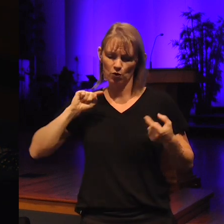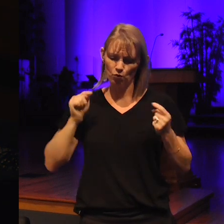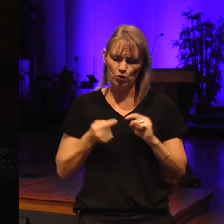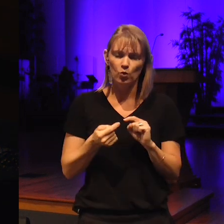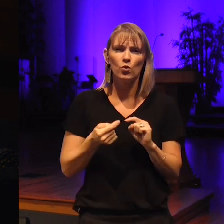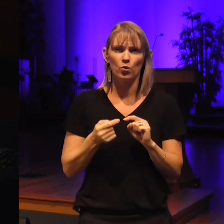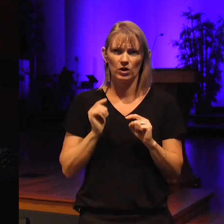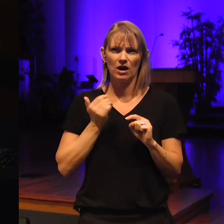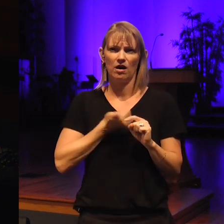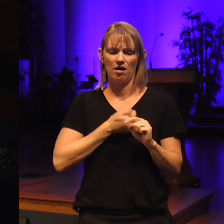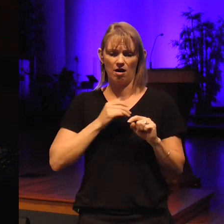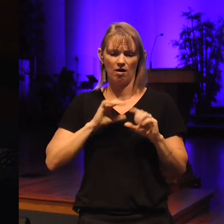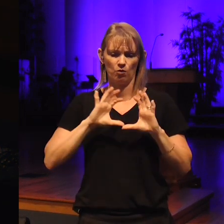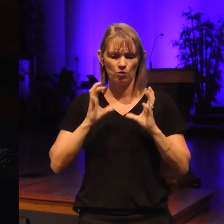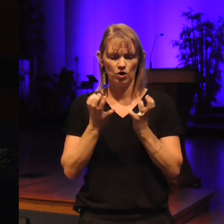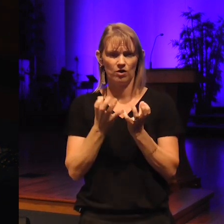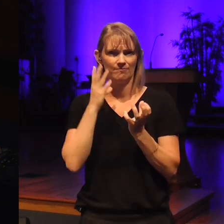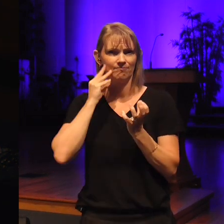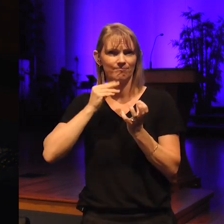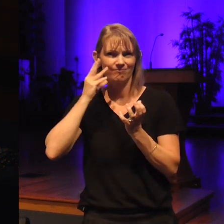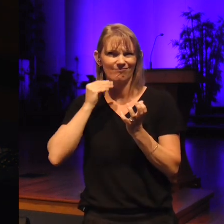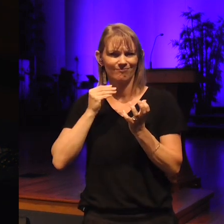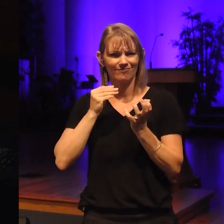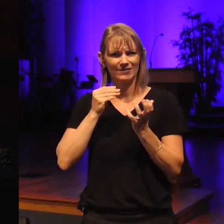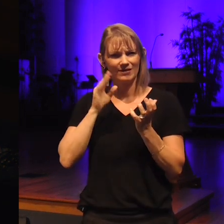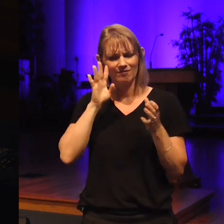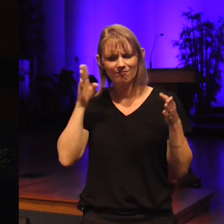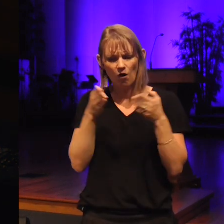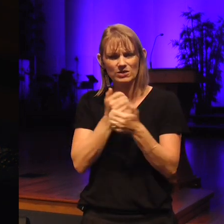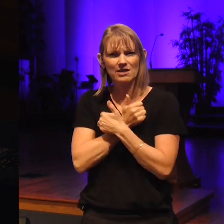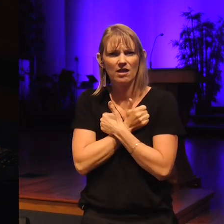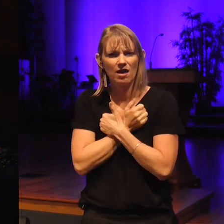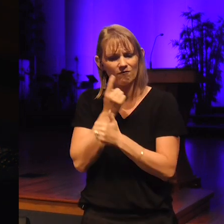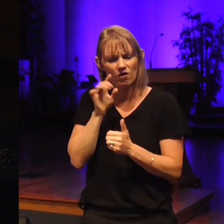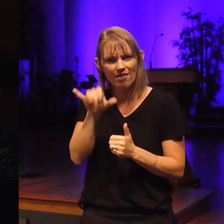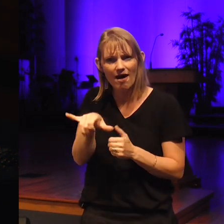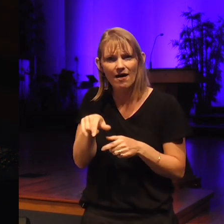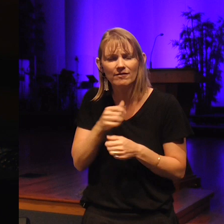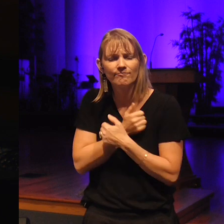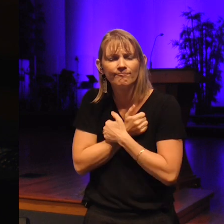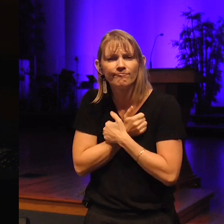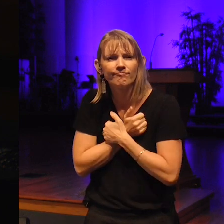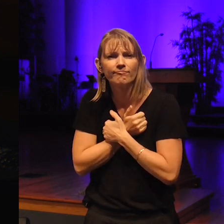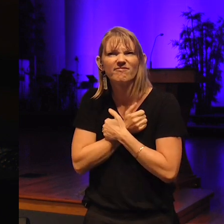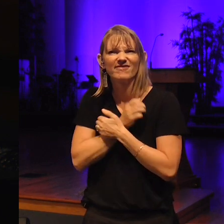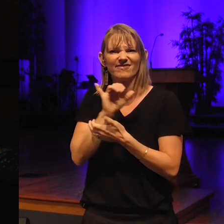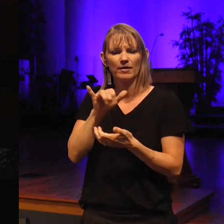woundedness somewhere in our world, take love to it. For it has a way of